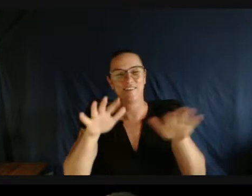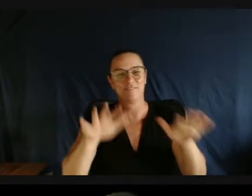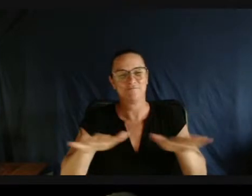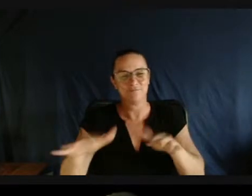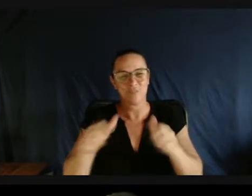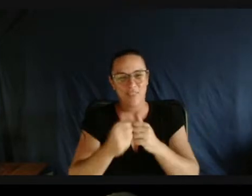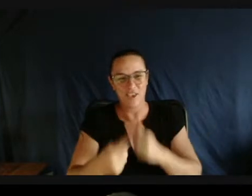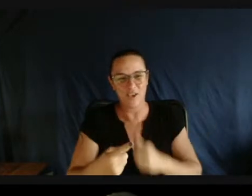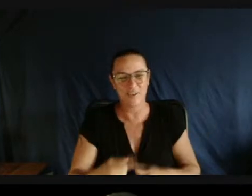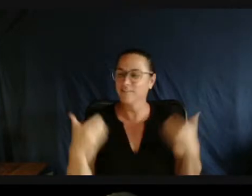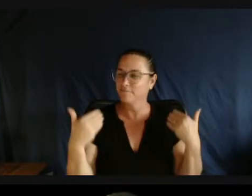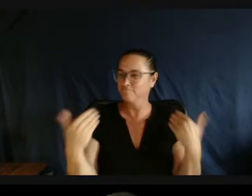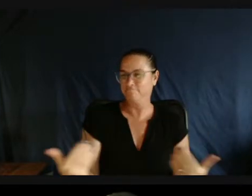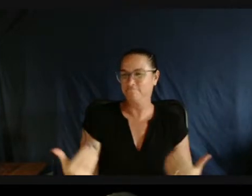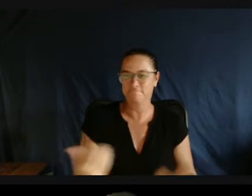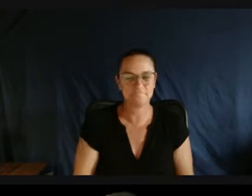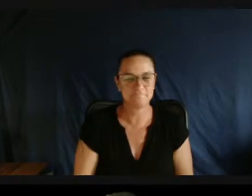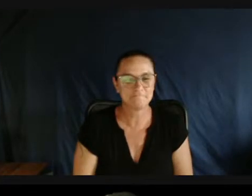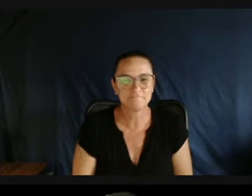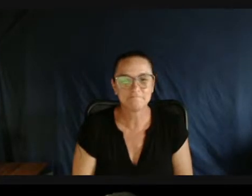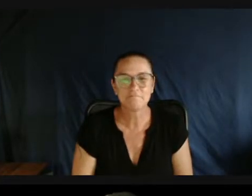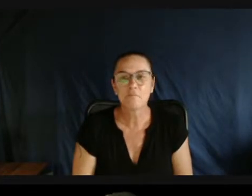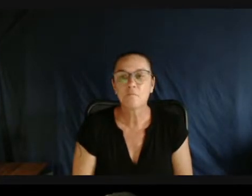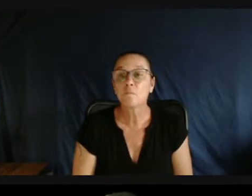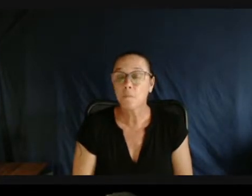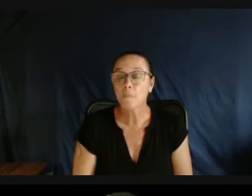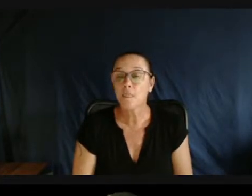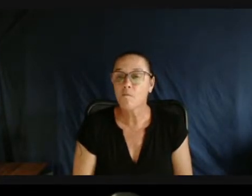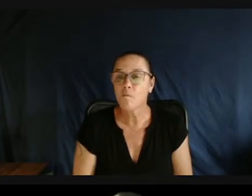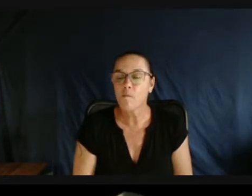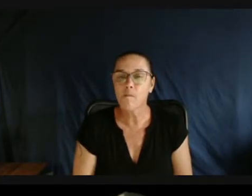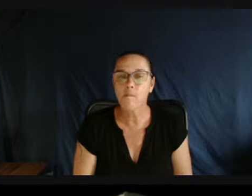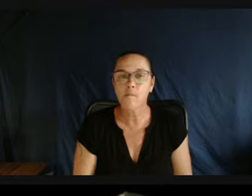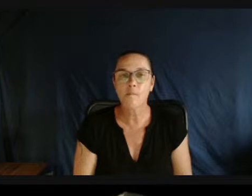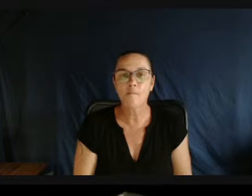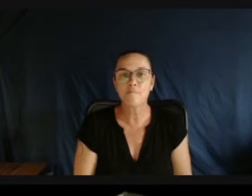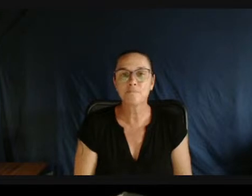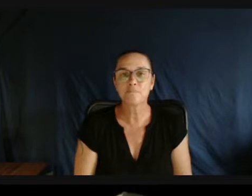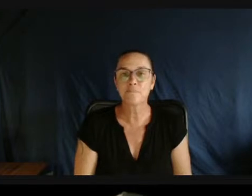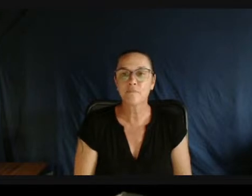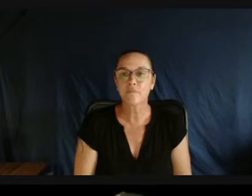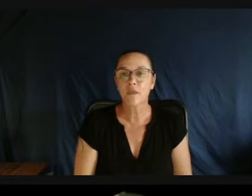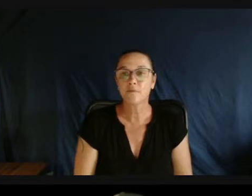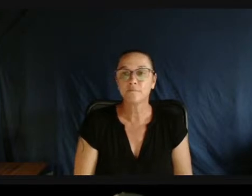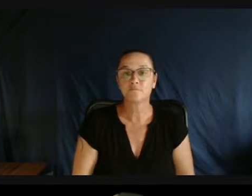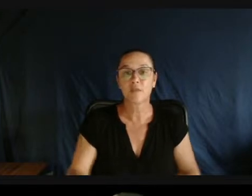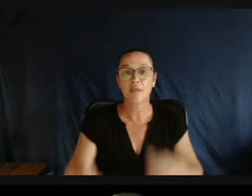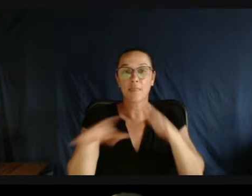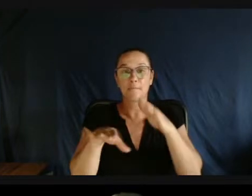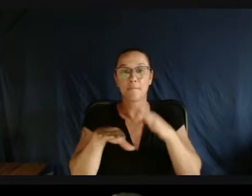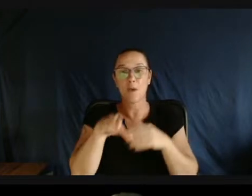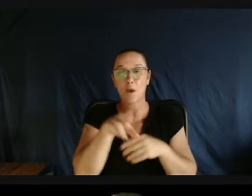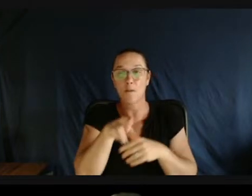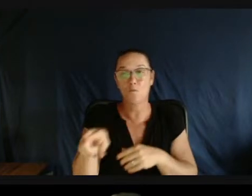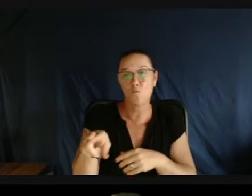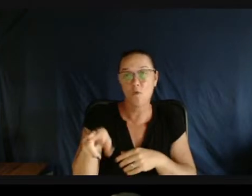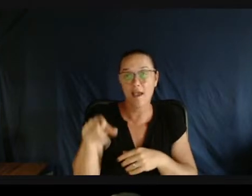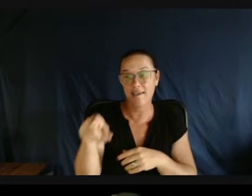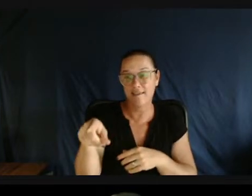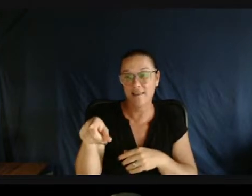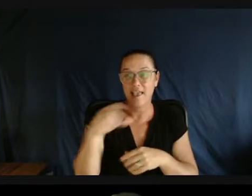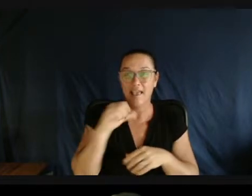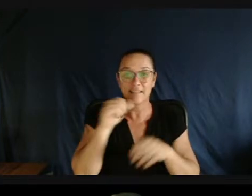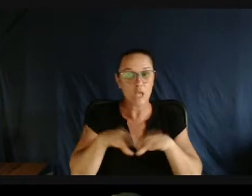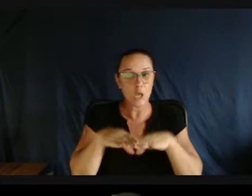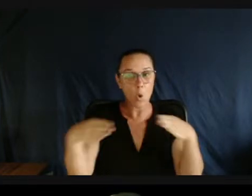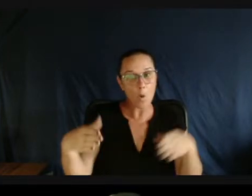Here we go. Let's get into this. All right. Take a look here in the bottom right, and that is not open